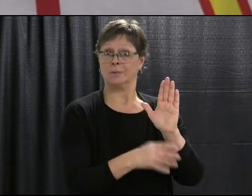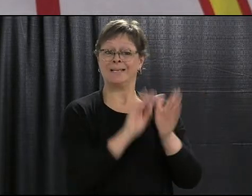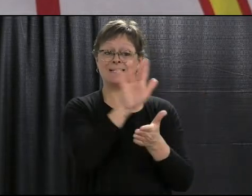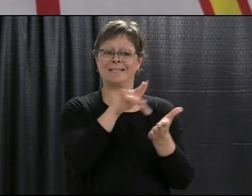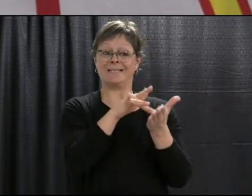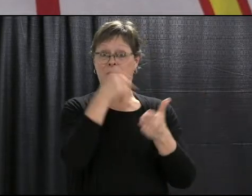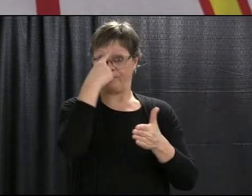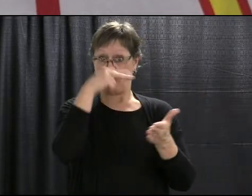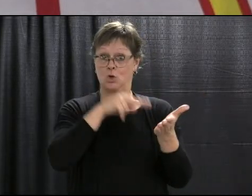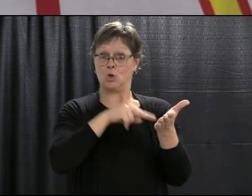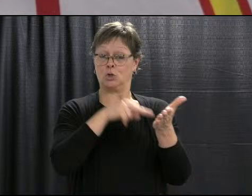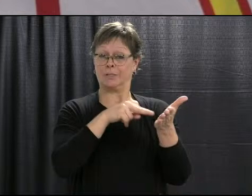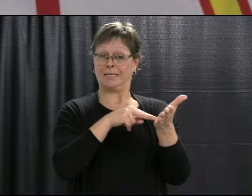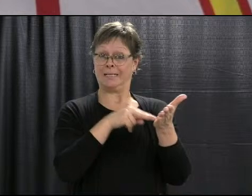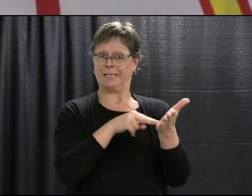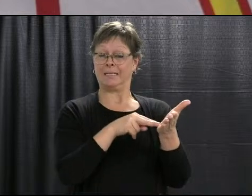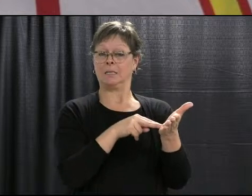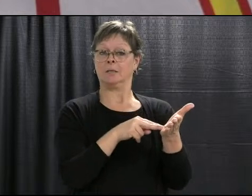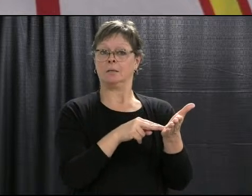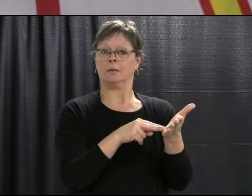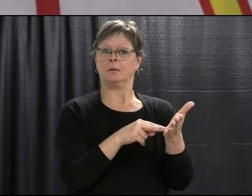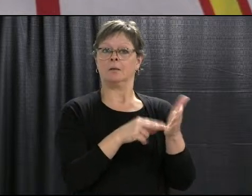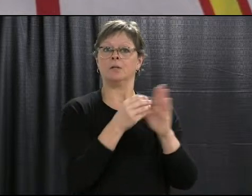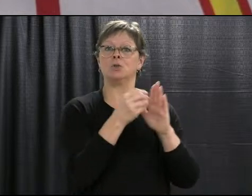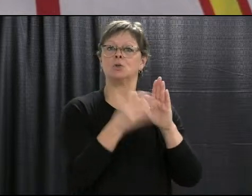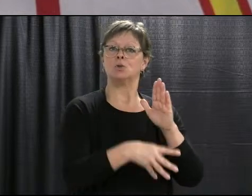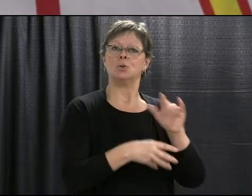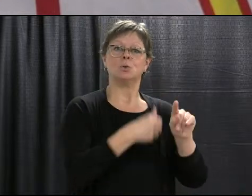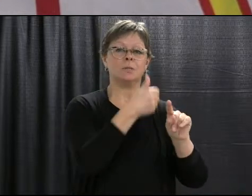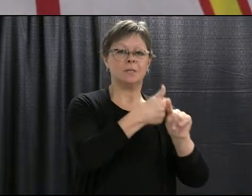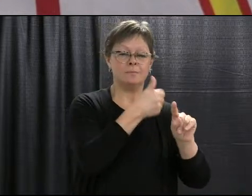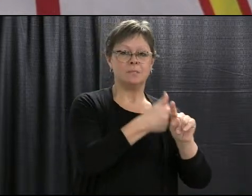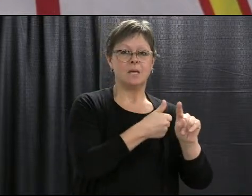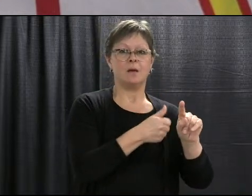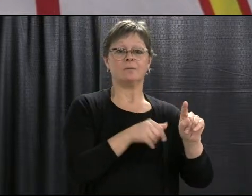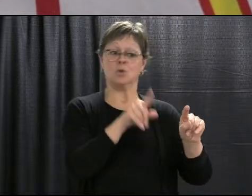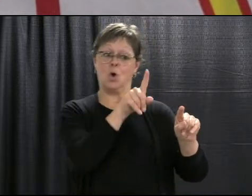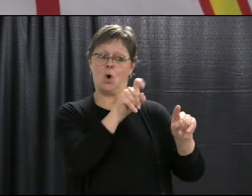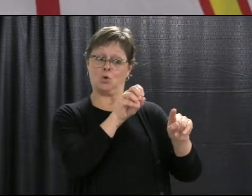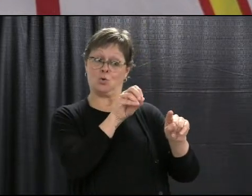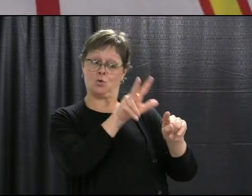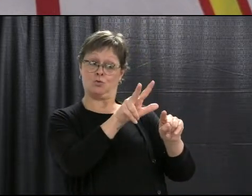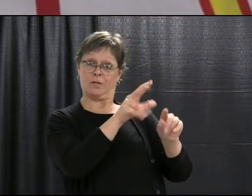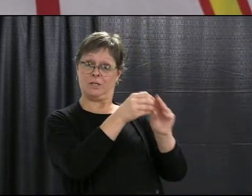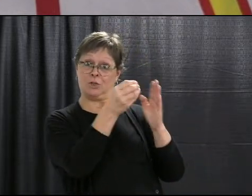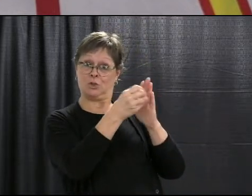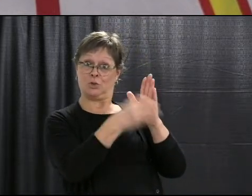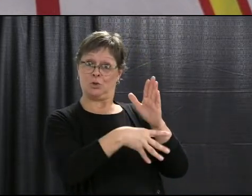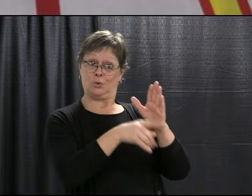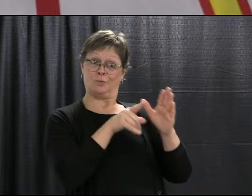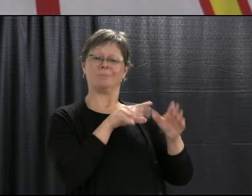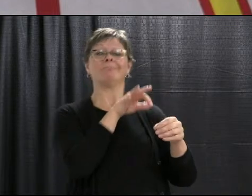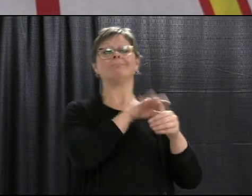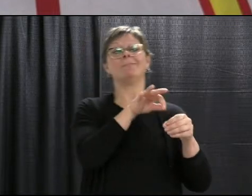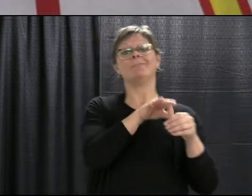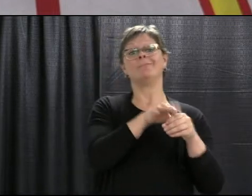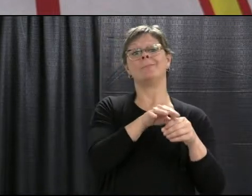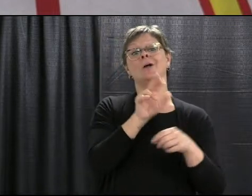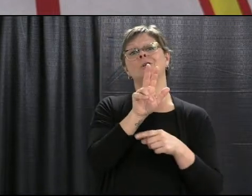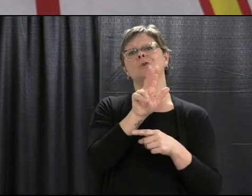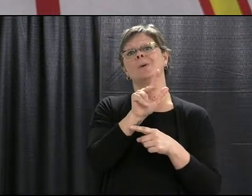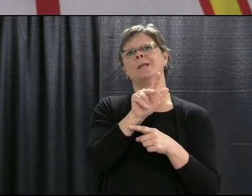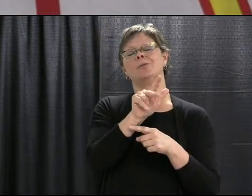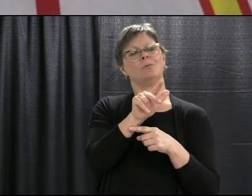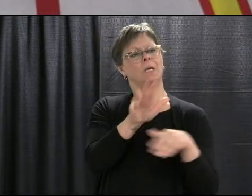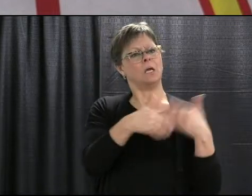Nursing Student Studies, the students did a poll among themselves, and of the 103 students, 23 were offered full-time jobs, and that seems